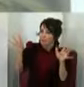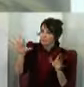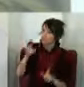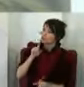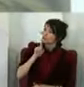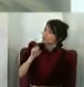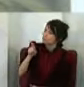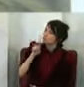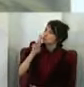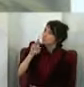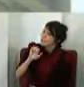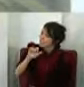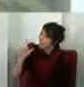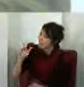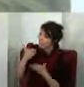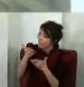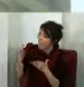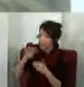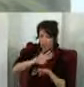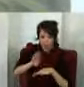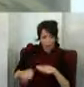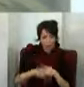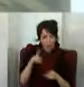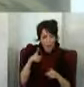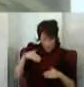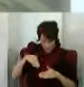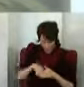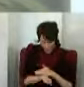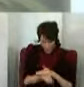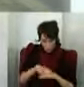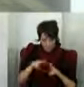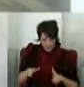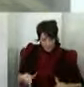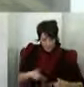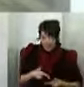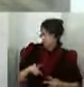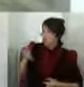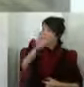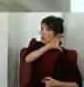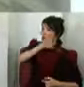thing. Every person entering life, Christ brings the light.